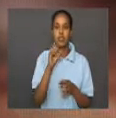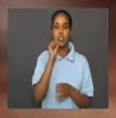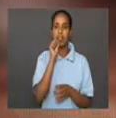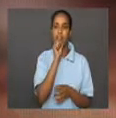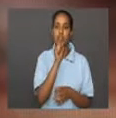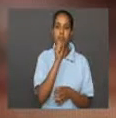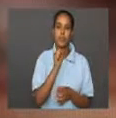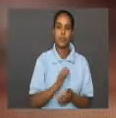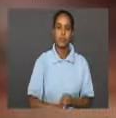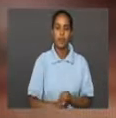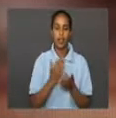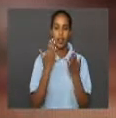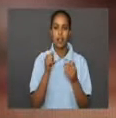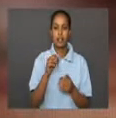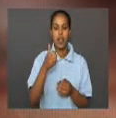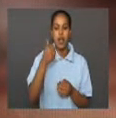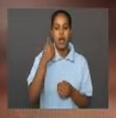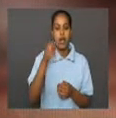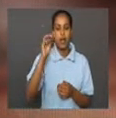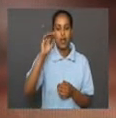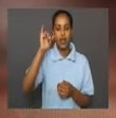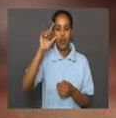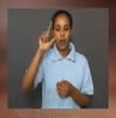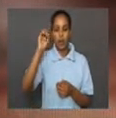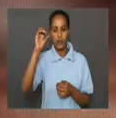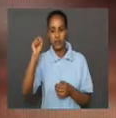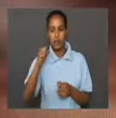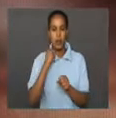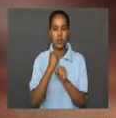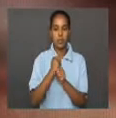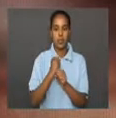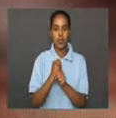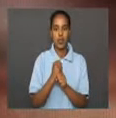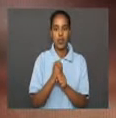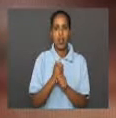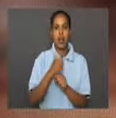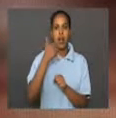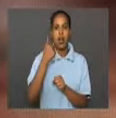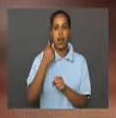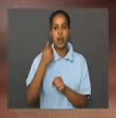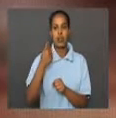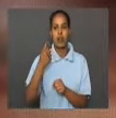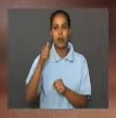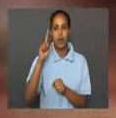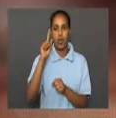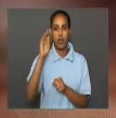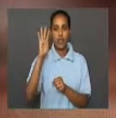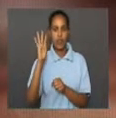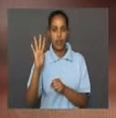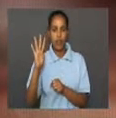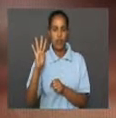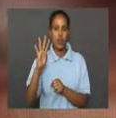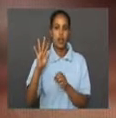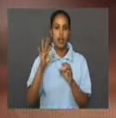starch. Like amylose, it is largely made of alpha-1,4